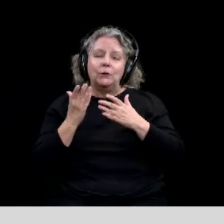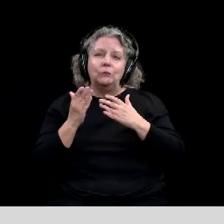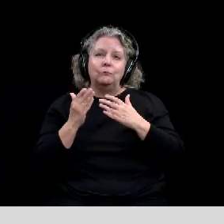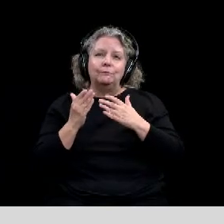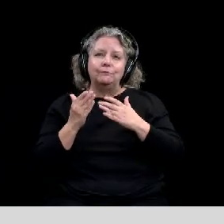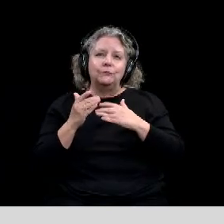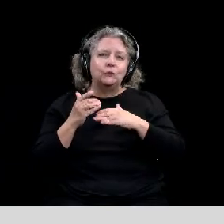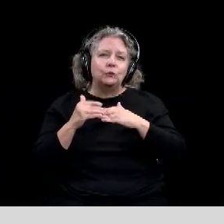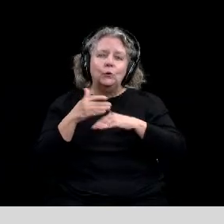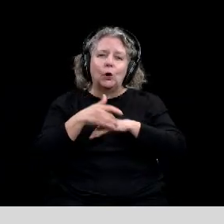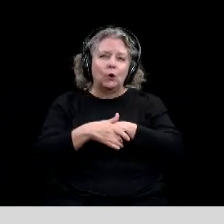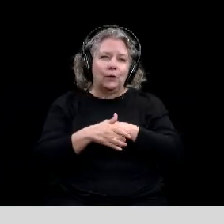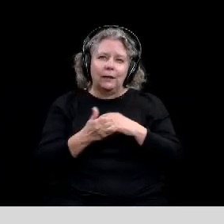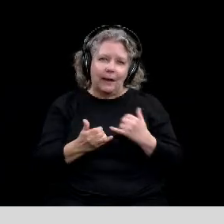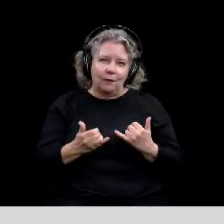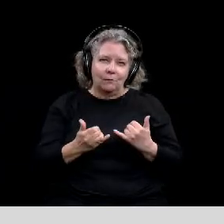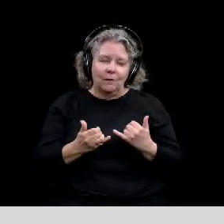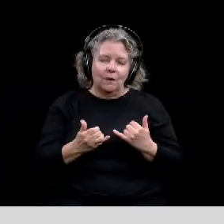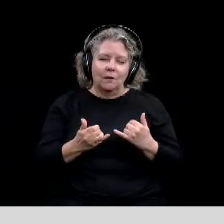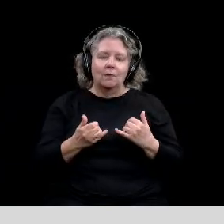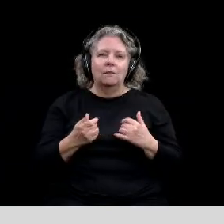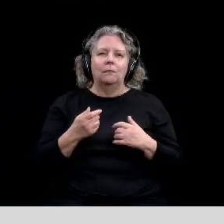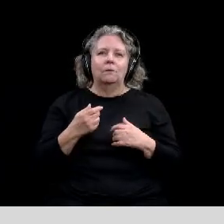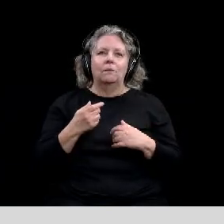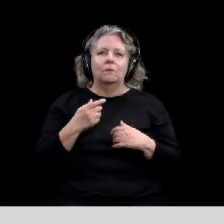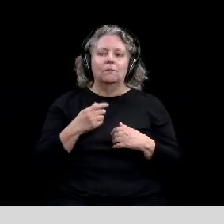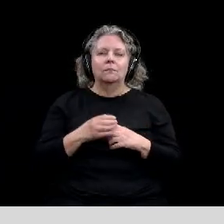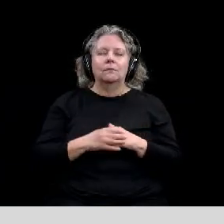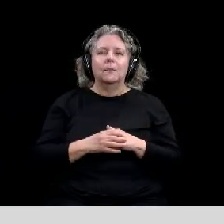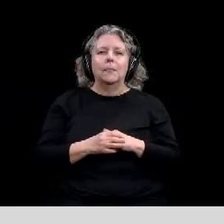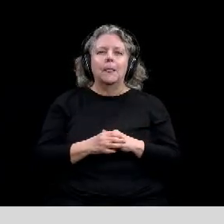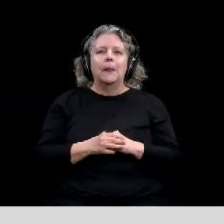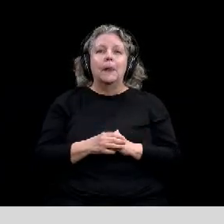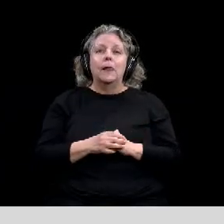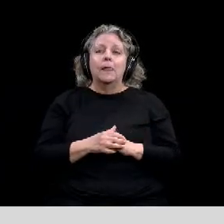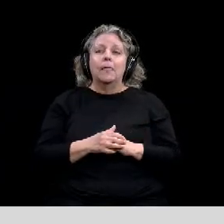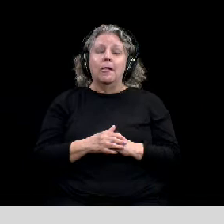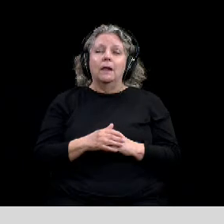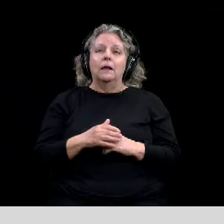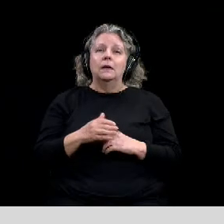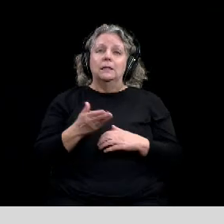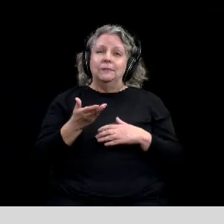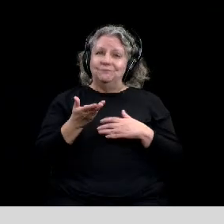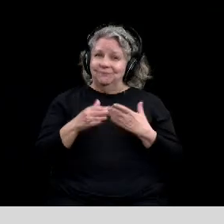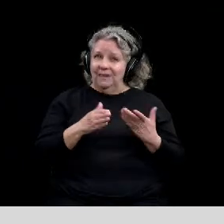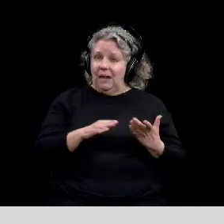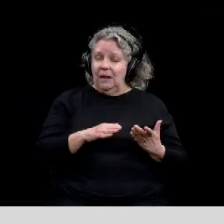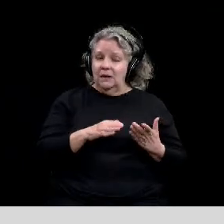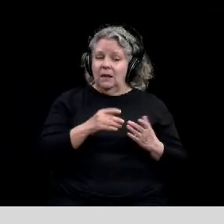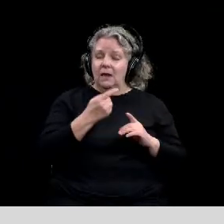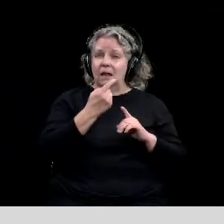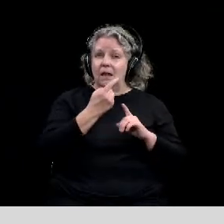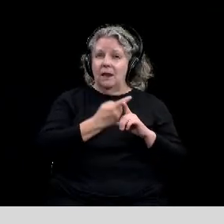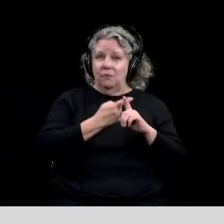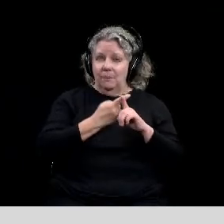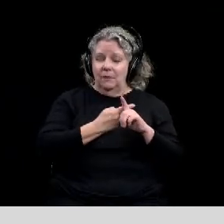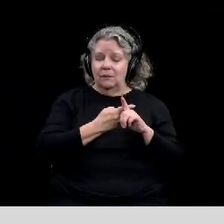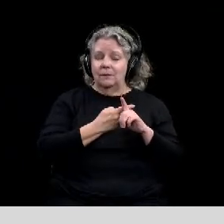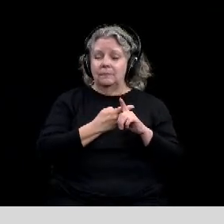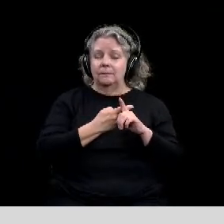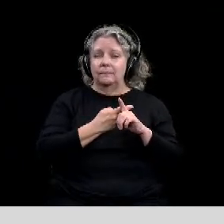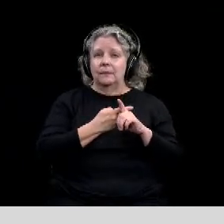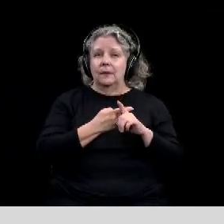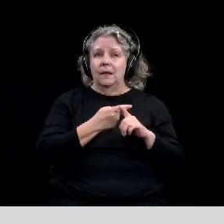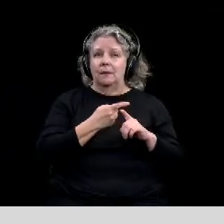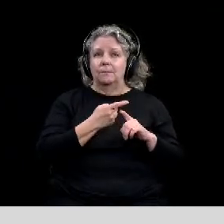The number of fatalities by month, to reinforce that December was our worst month in terms